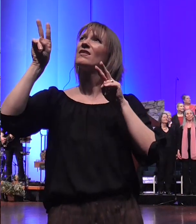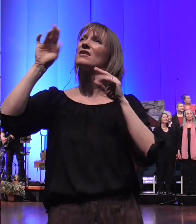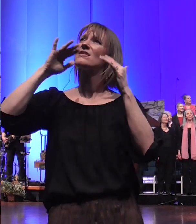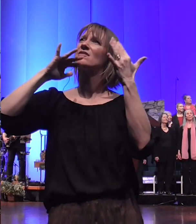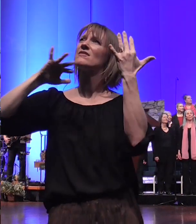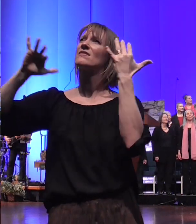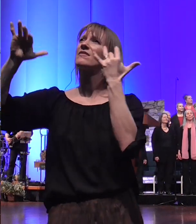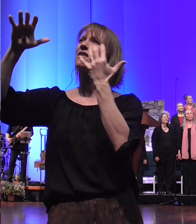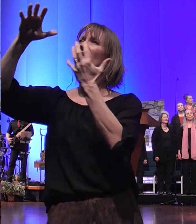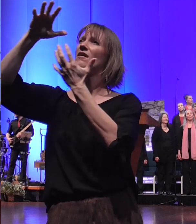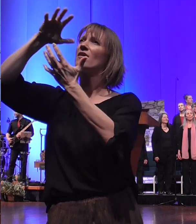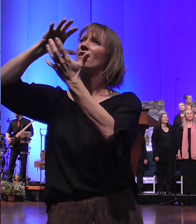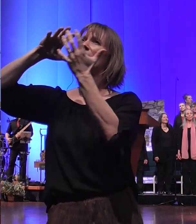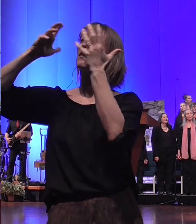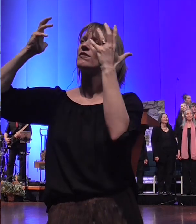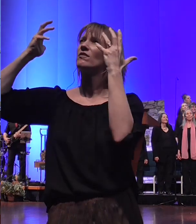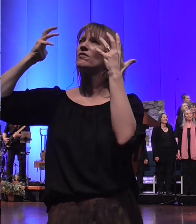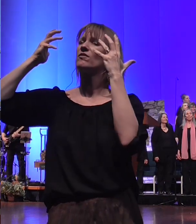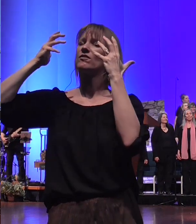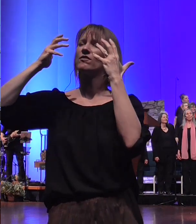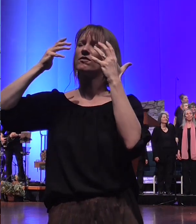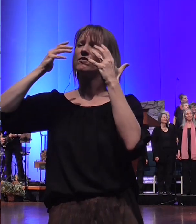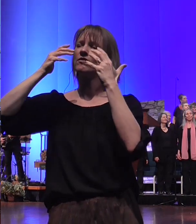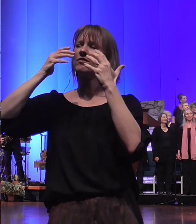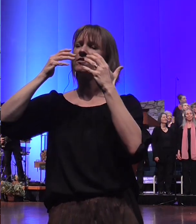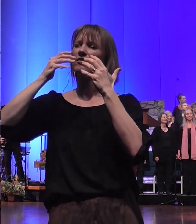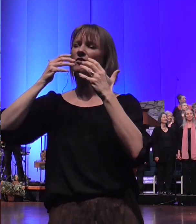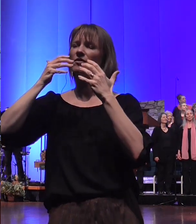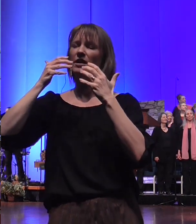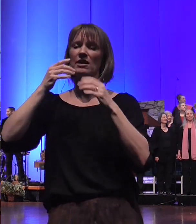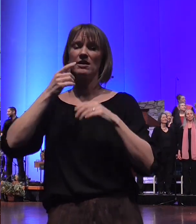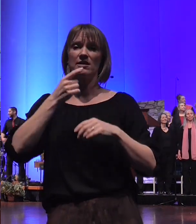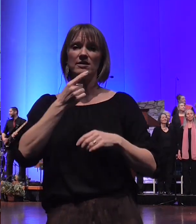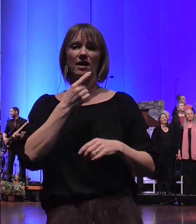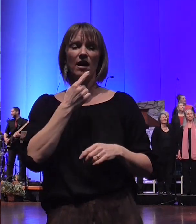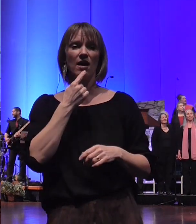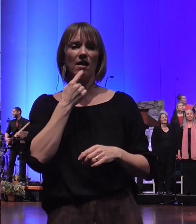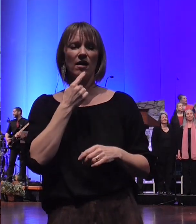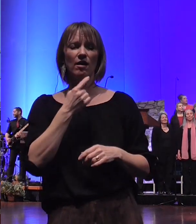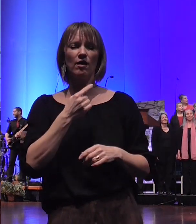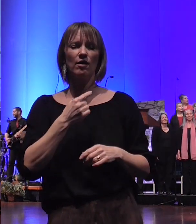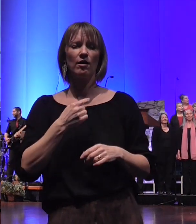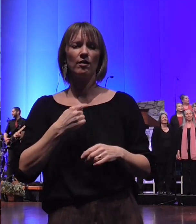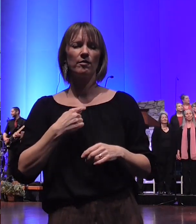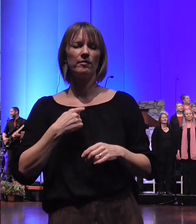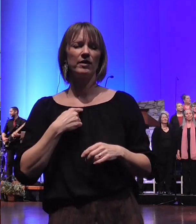sky. Tell me, where is home?